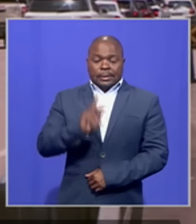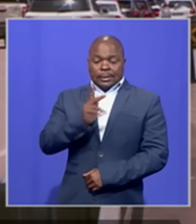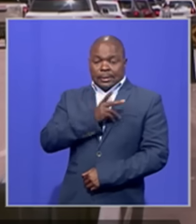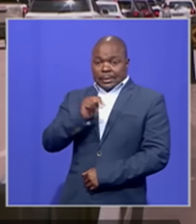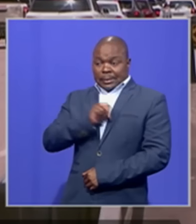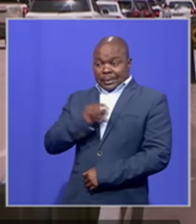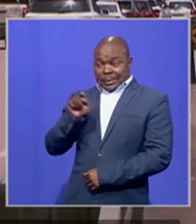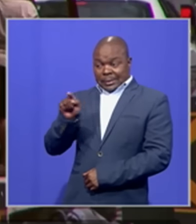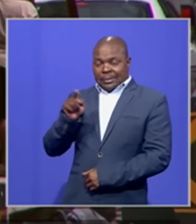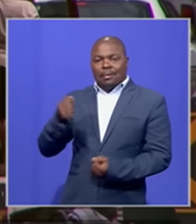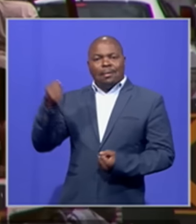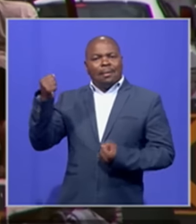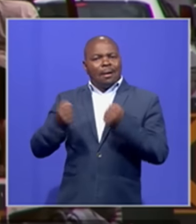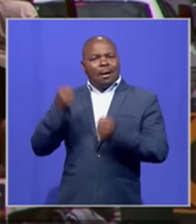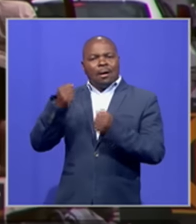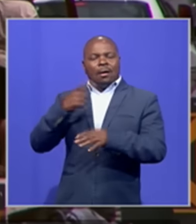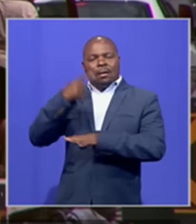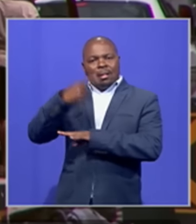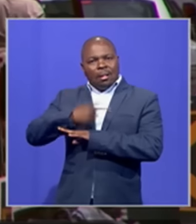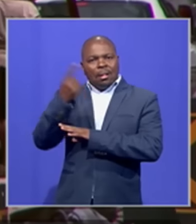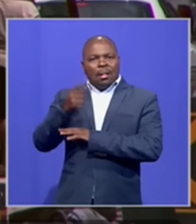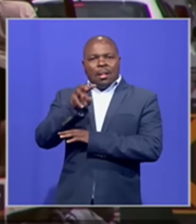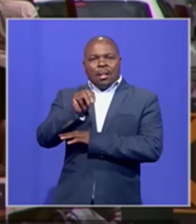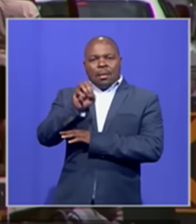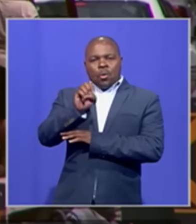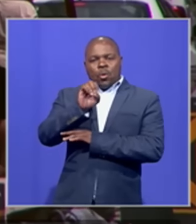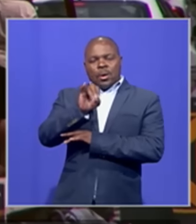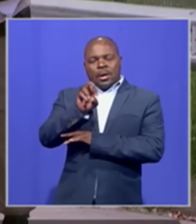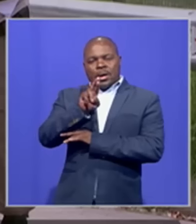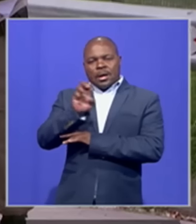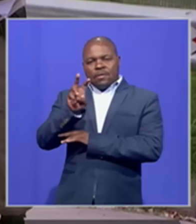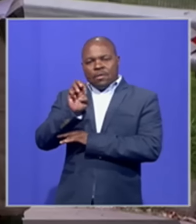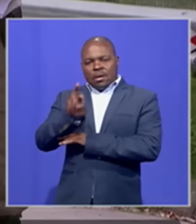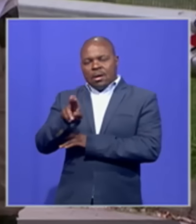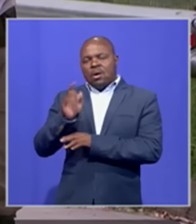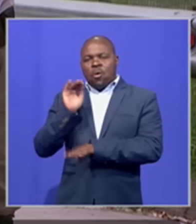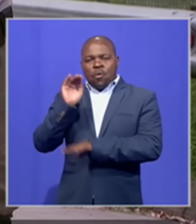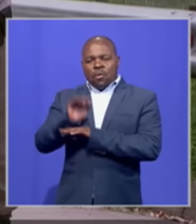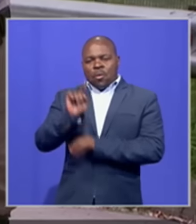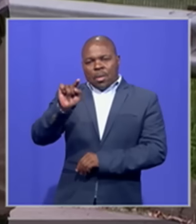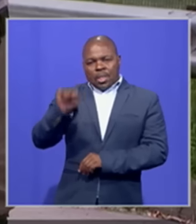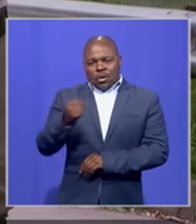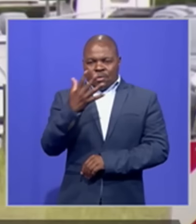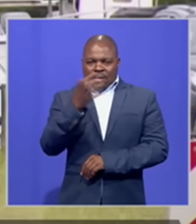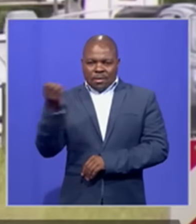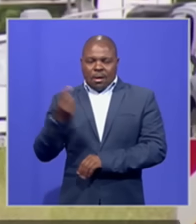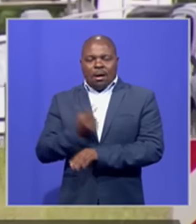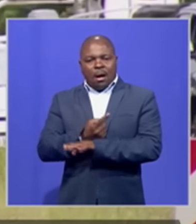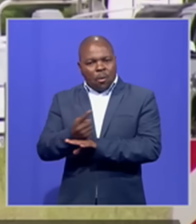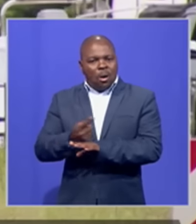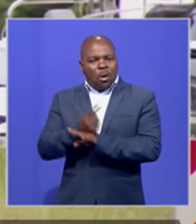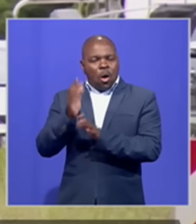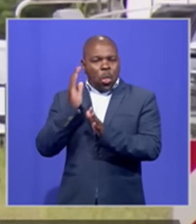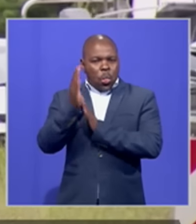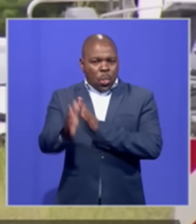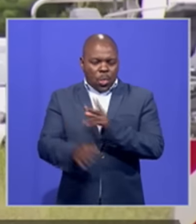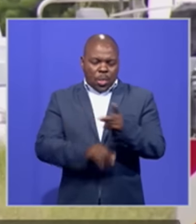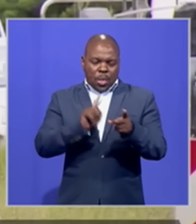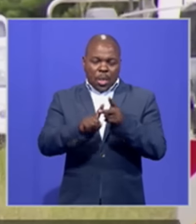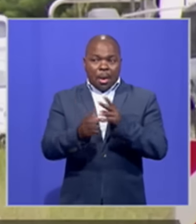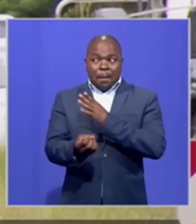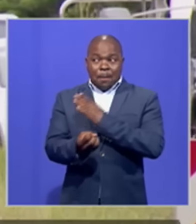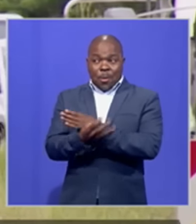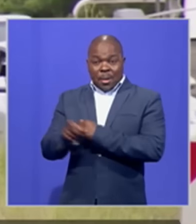KwaZulu-Natal palo ya makoloi a fetang Moi River Toll Plaza e feta 1,500 ka hora. Haka profinsing ya